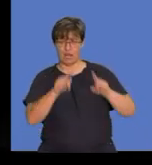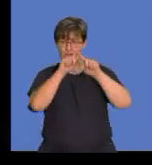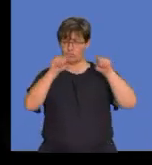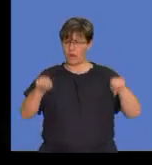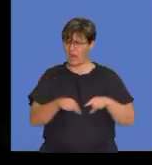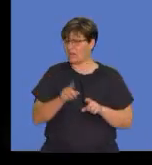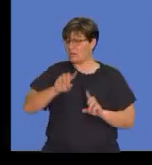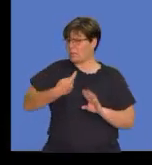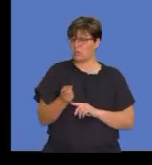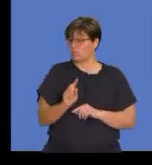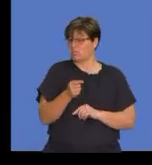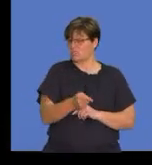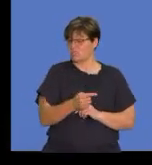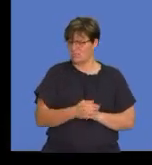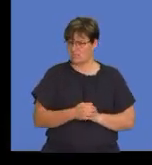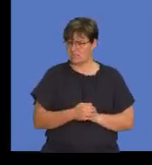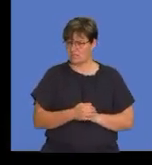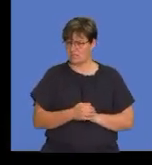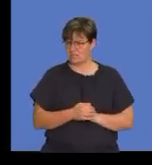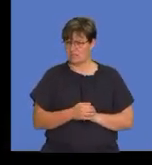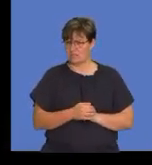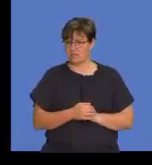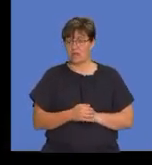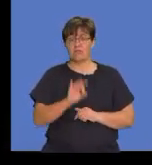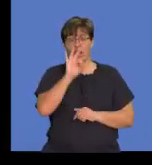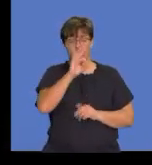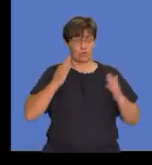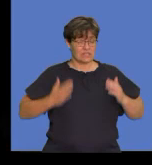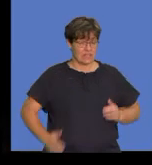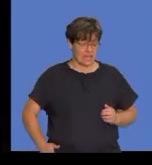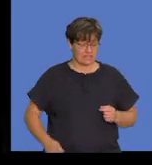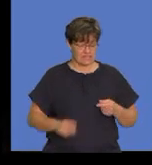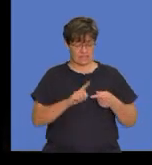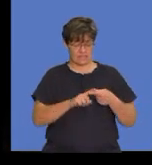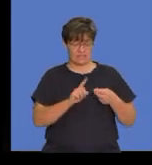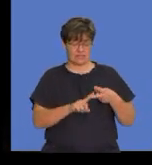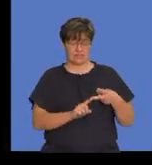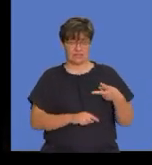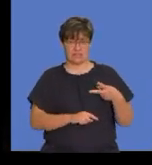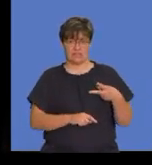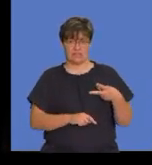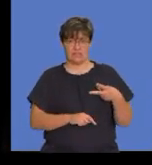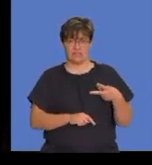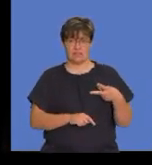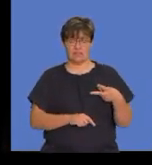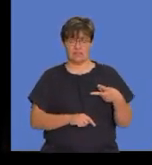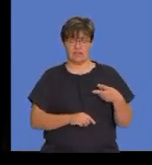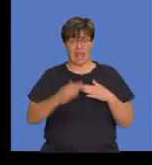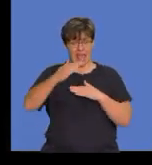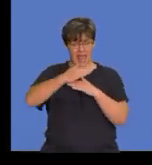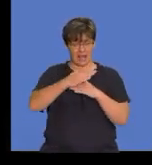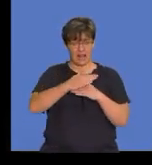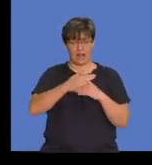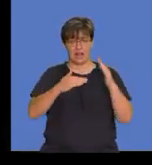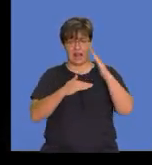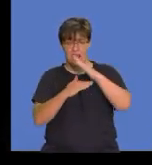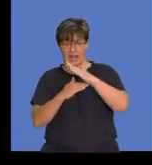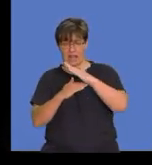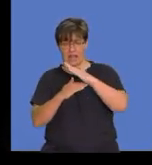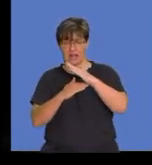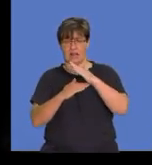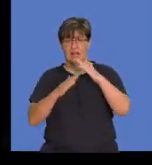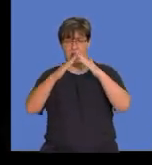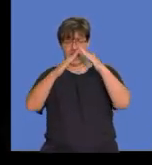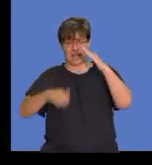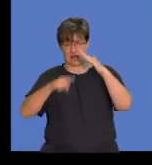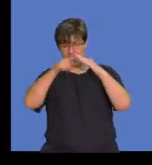We're investigating what triangles are all about. Said it's when there is 3 sides, right, and also